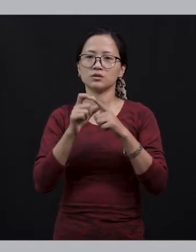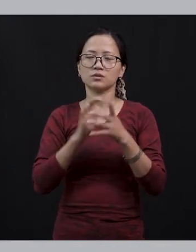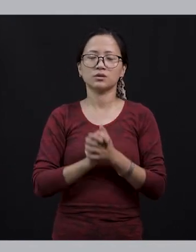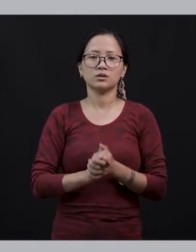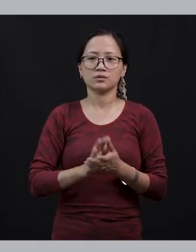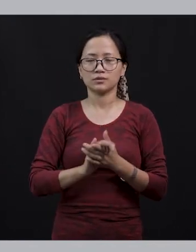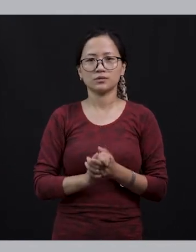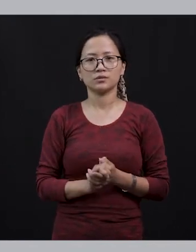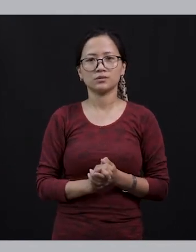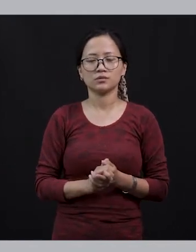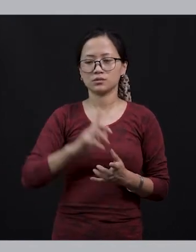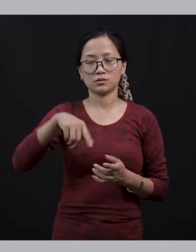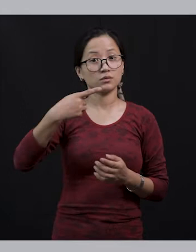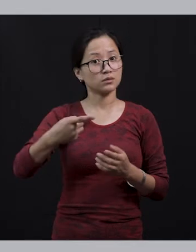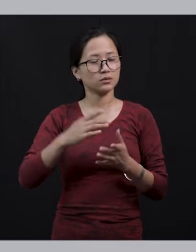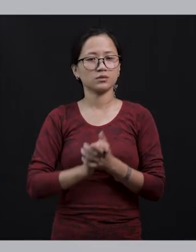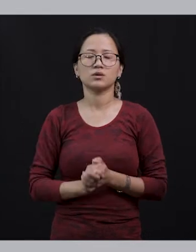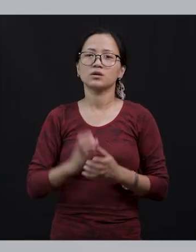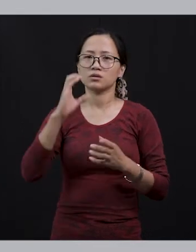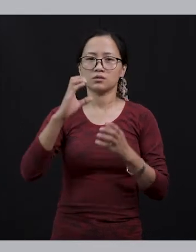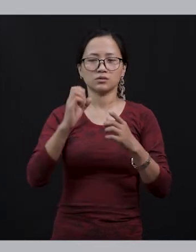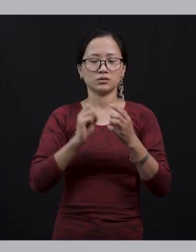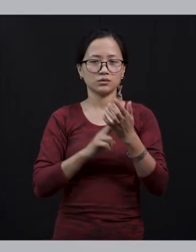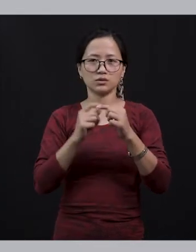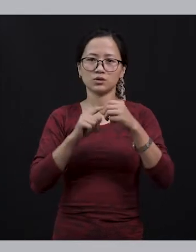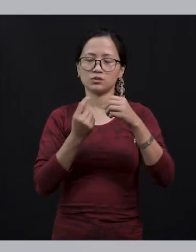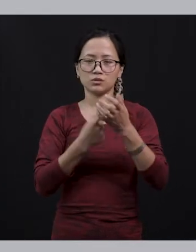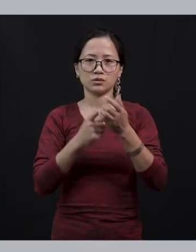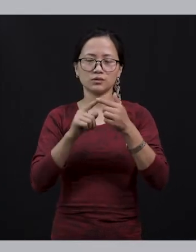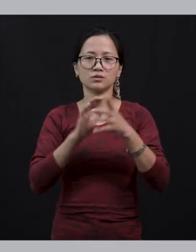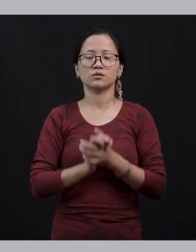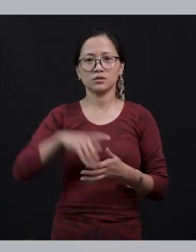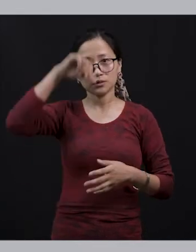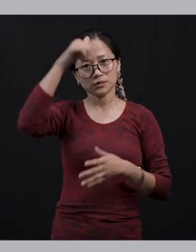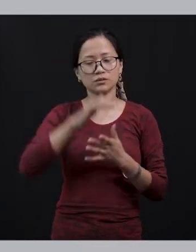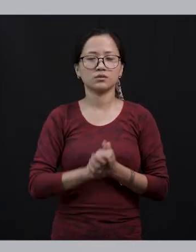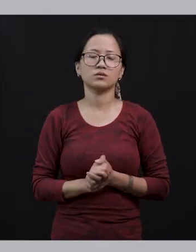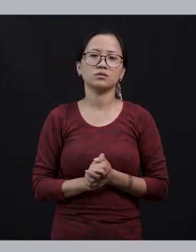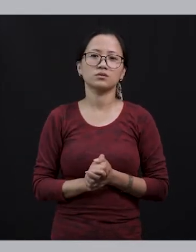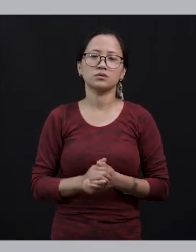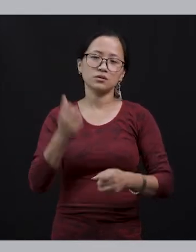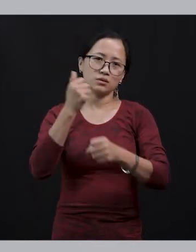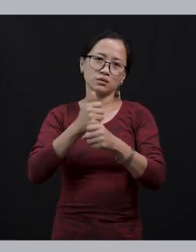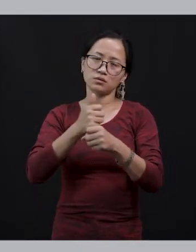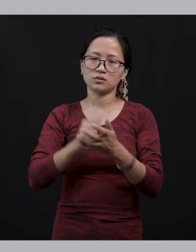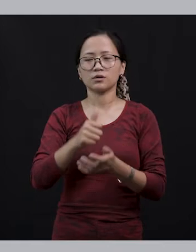he conquered India, not annexed but conquered India, that was the time that Qutbuddin Aibak was the